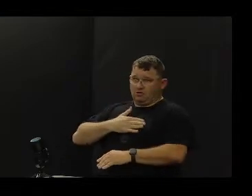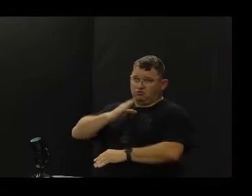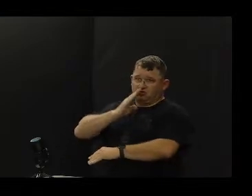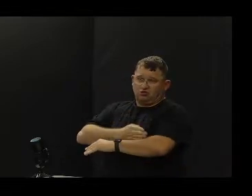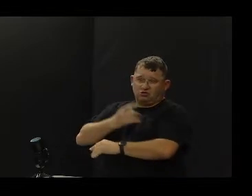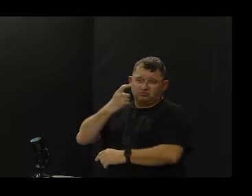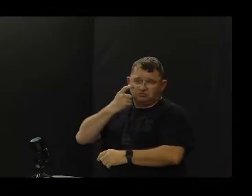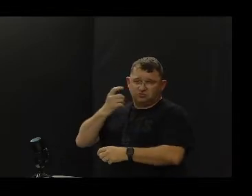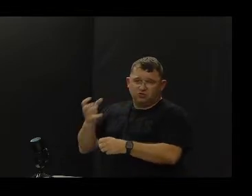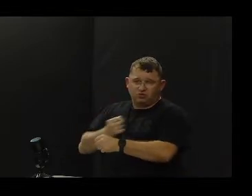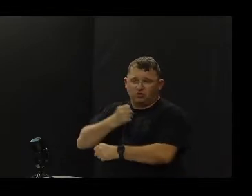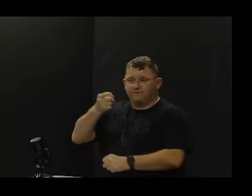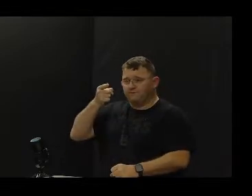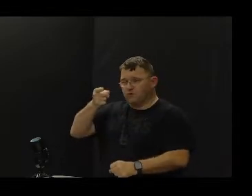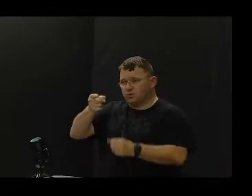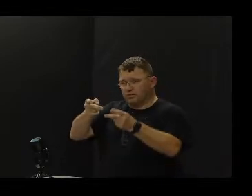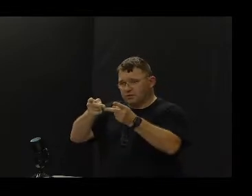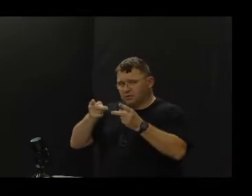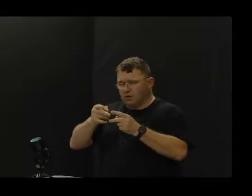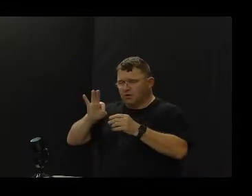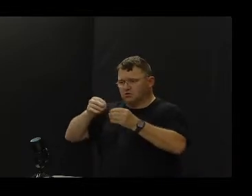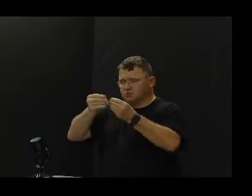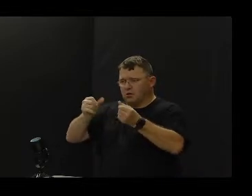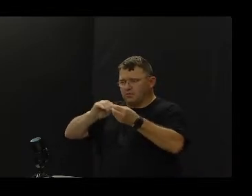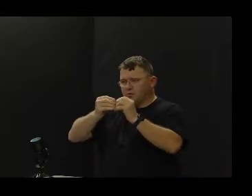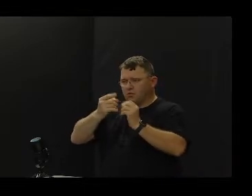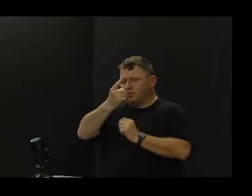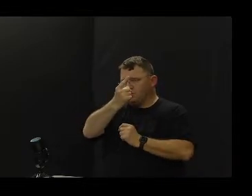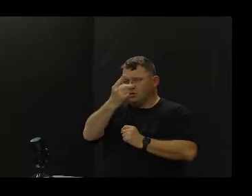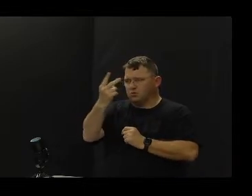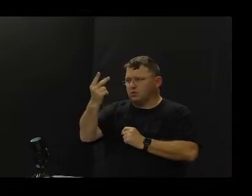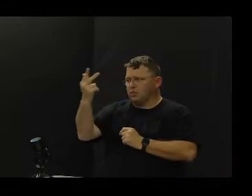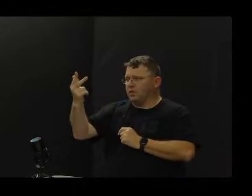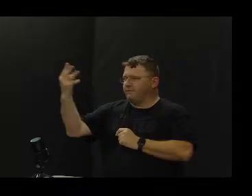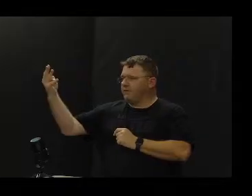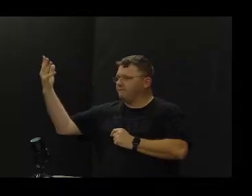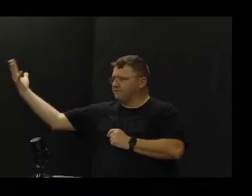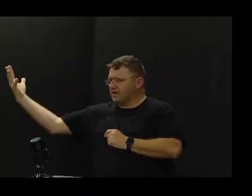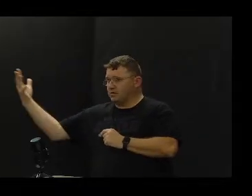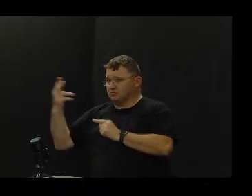idea. My daughter, she just won first place